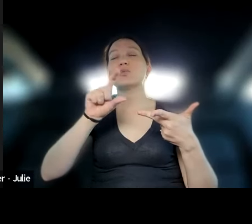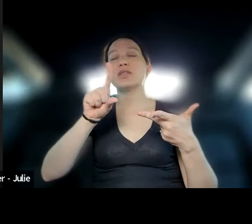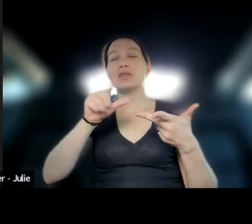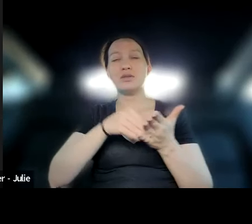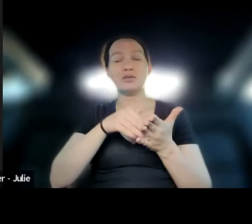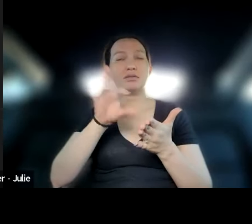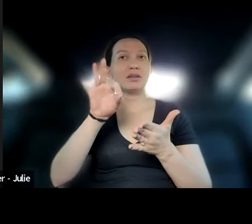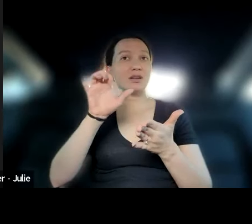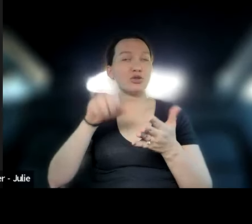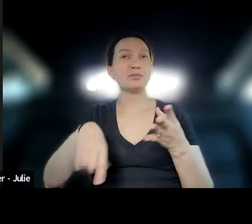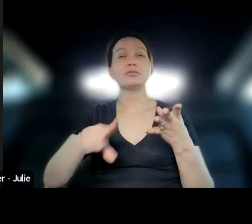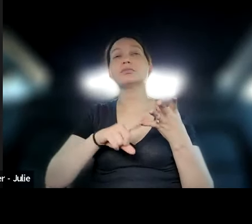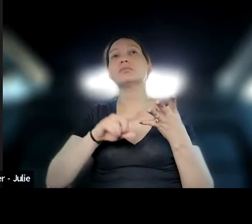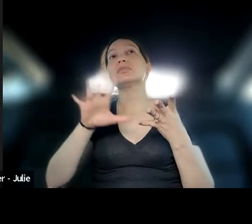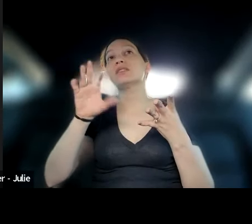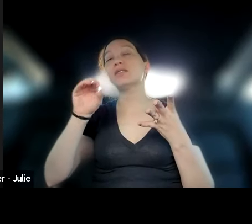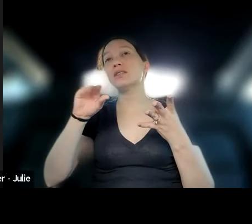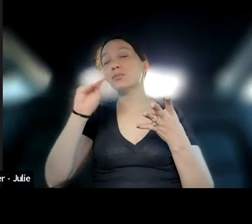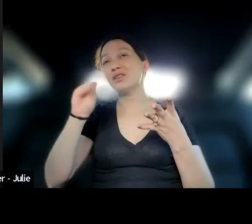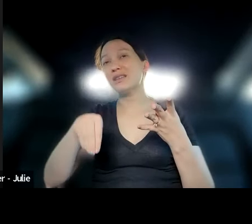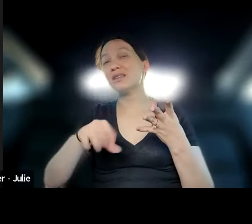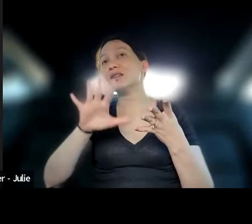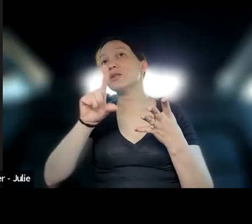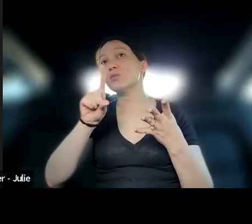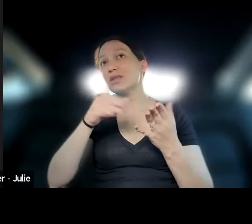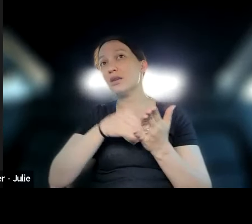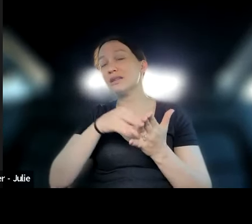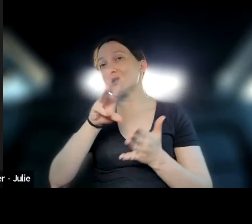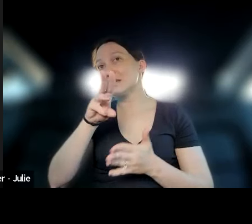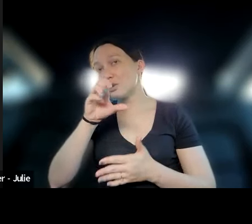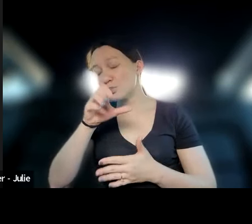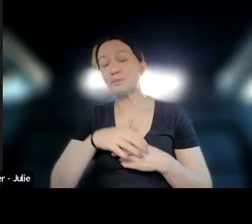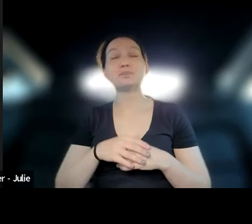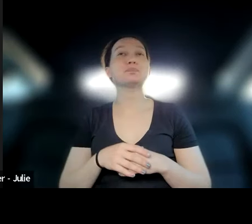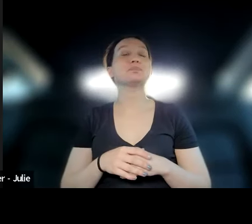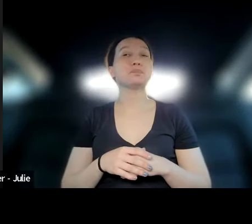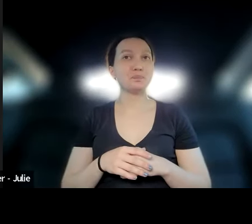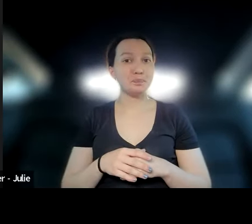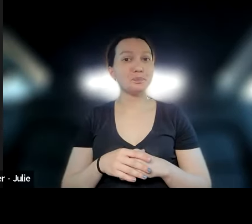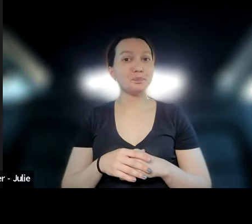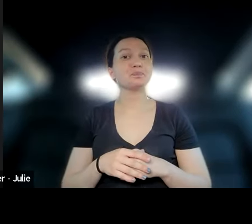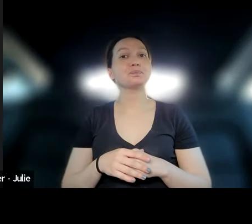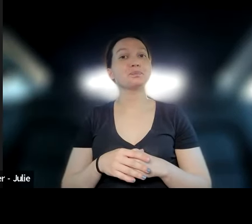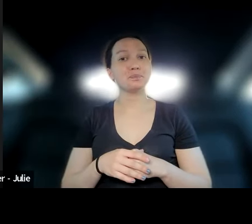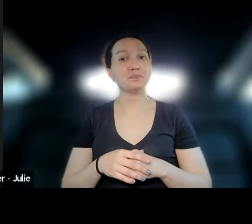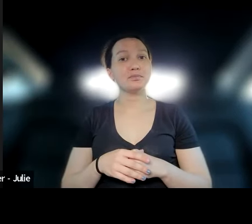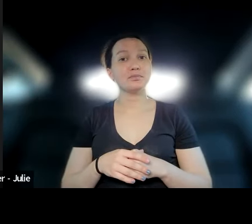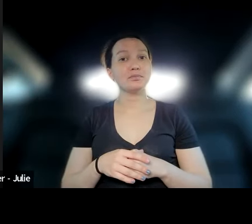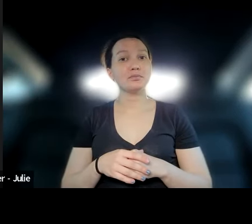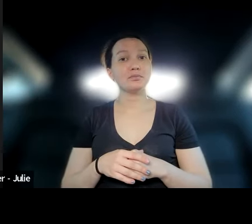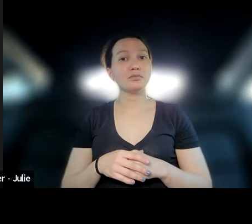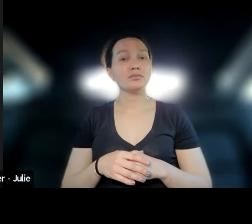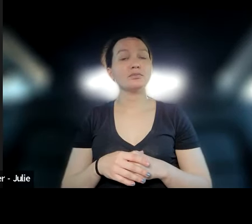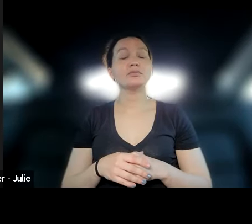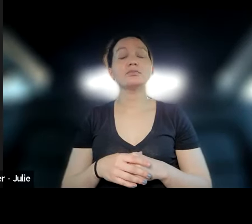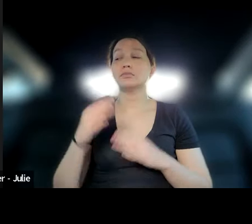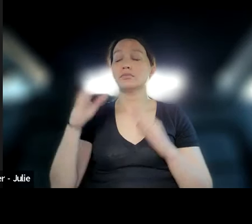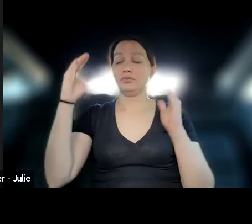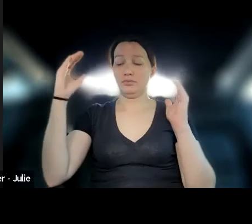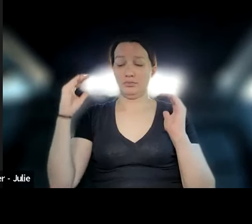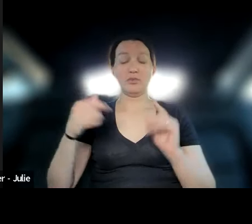$61,900, and 50% is $51,600. And then for